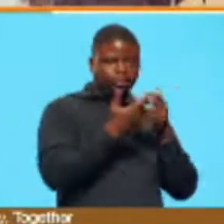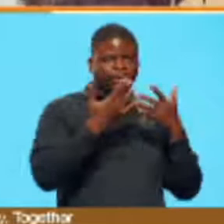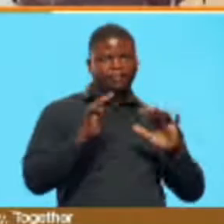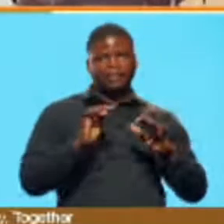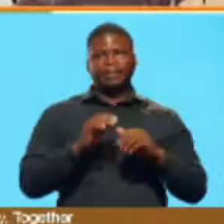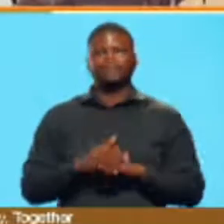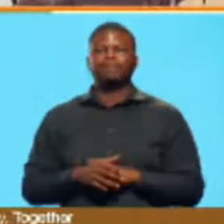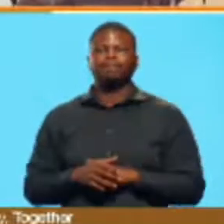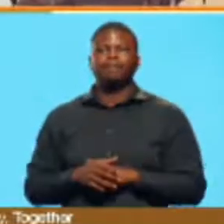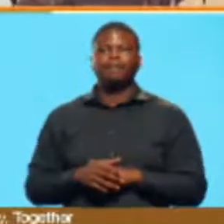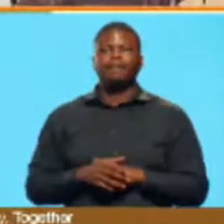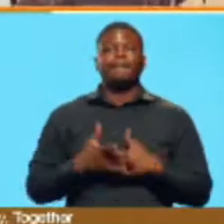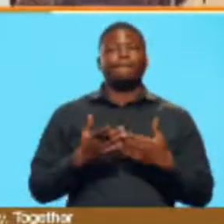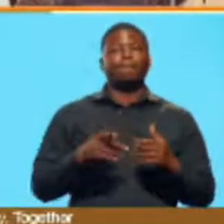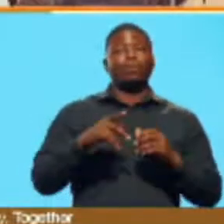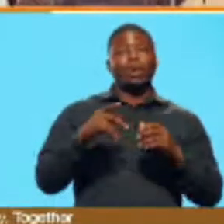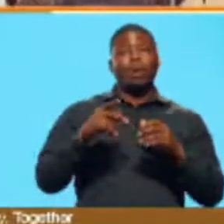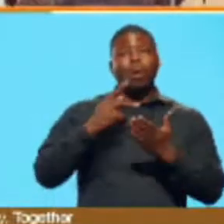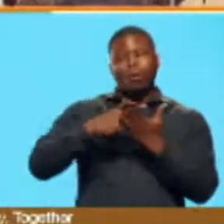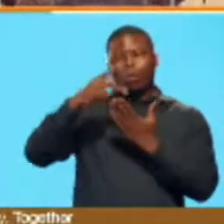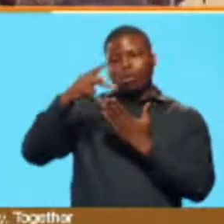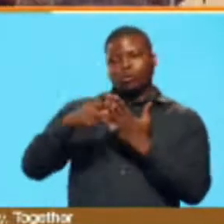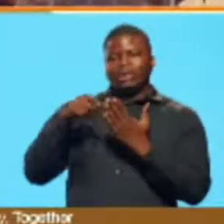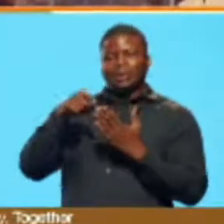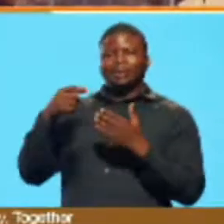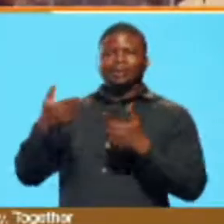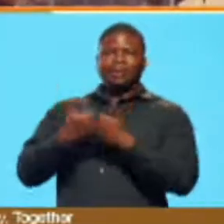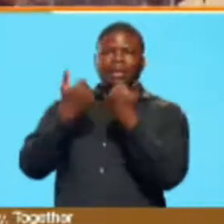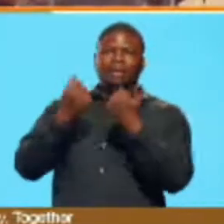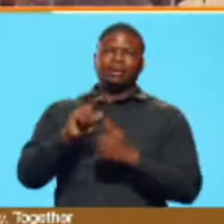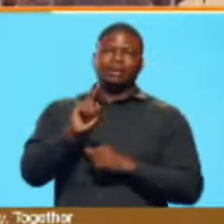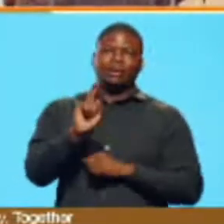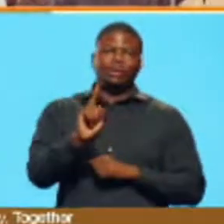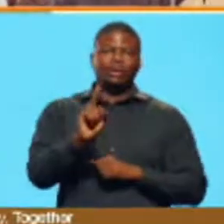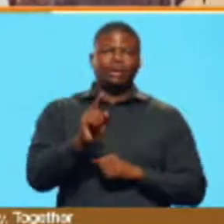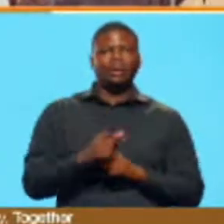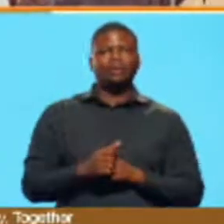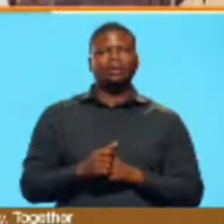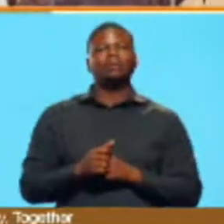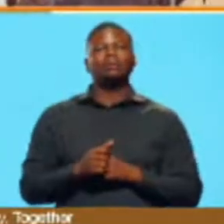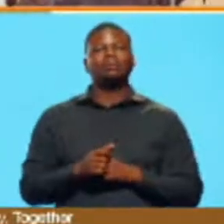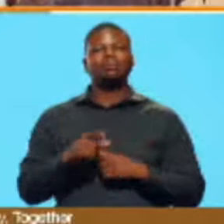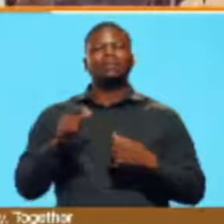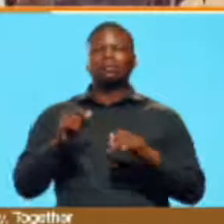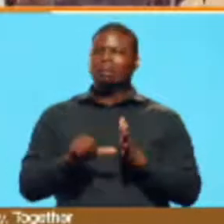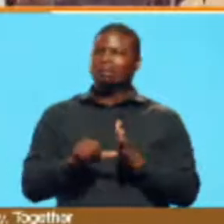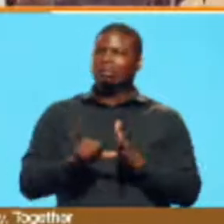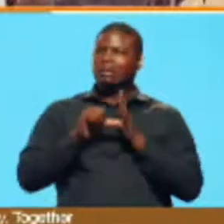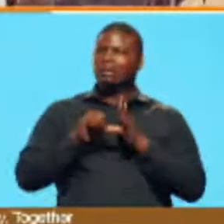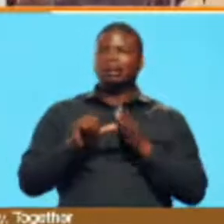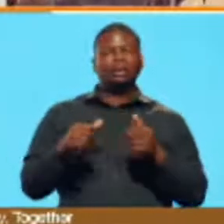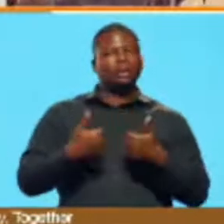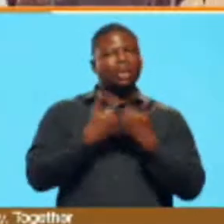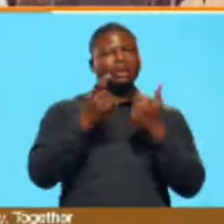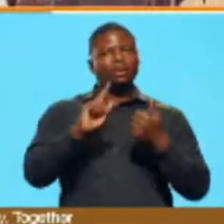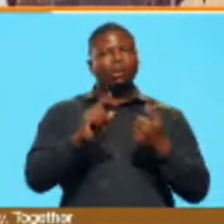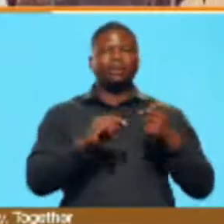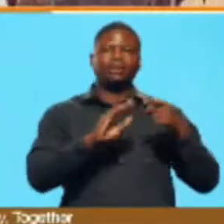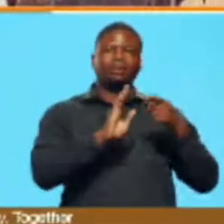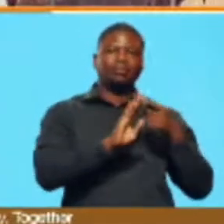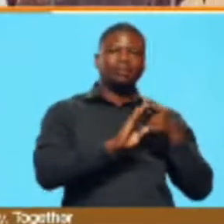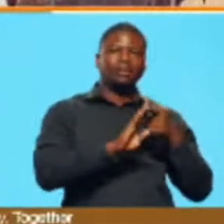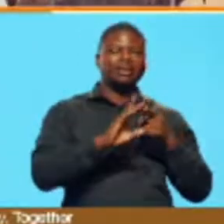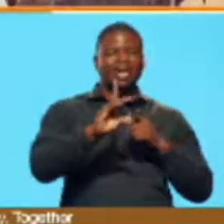The challenges of the project, the main challenge that are being faced by the planners is an issue